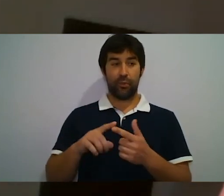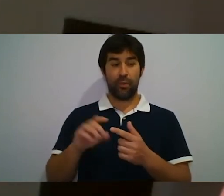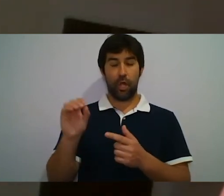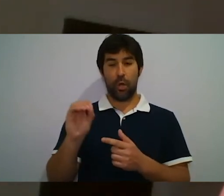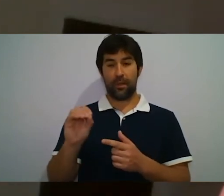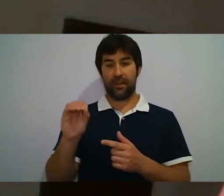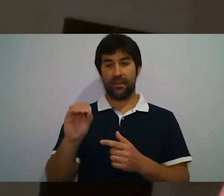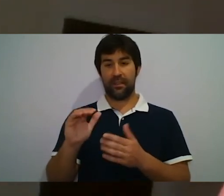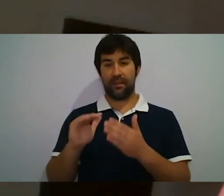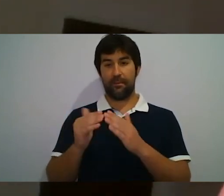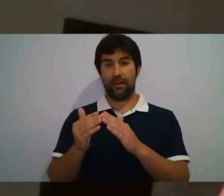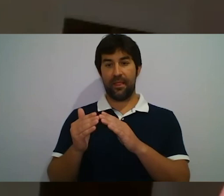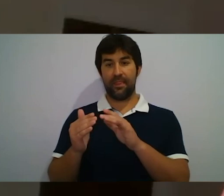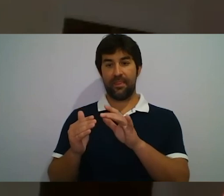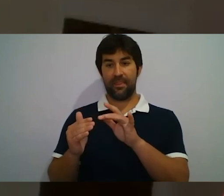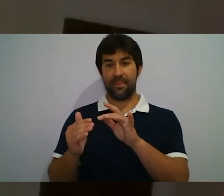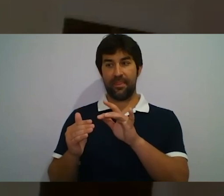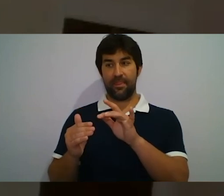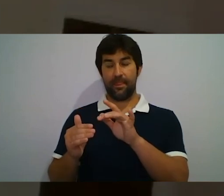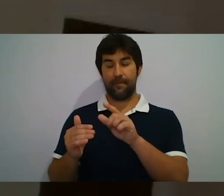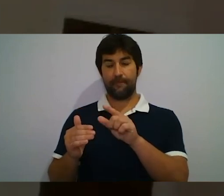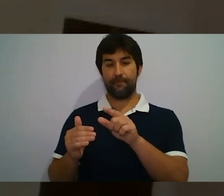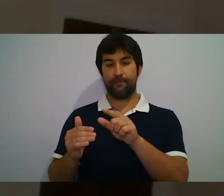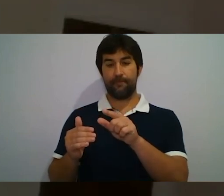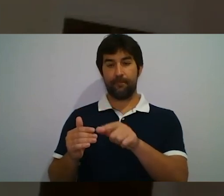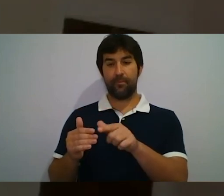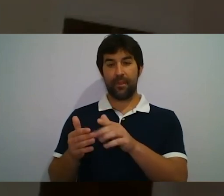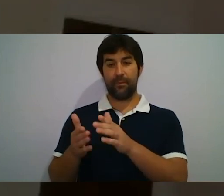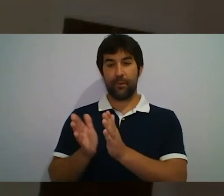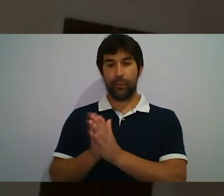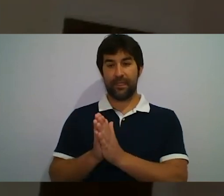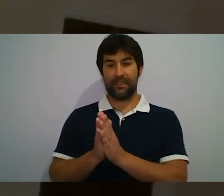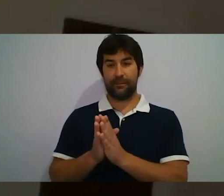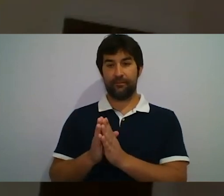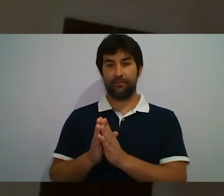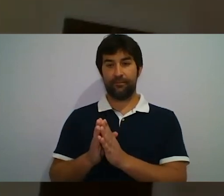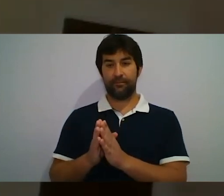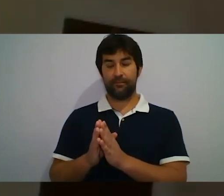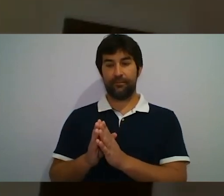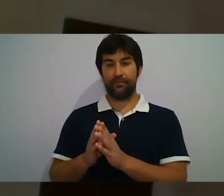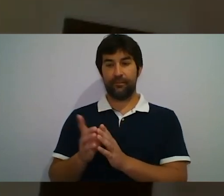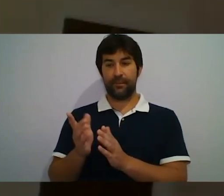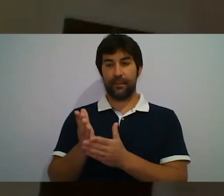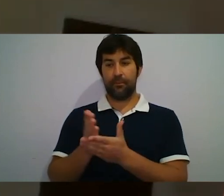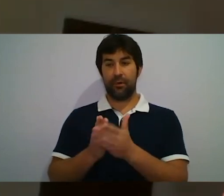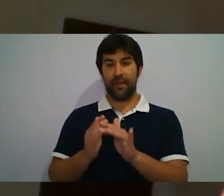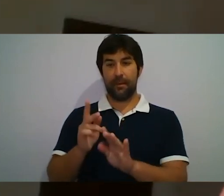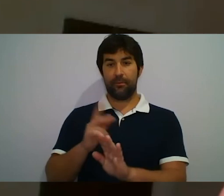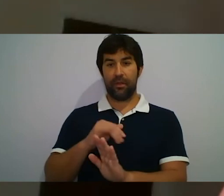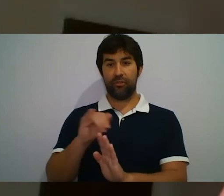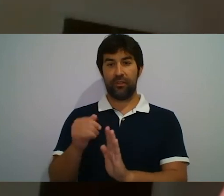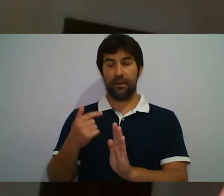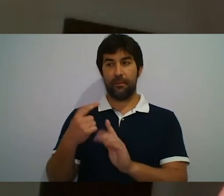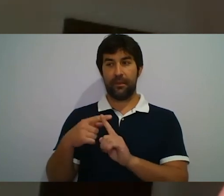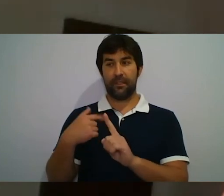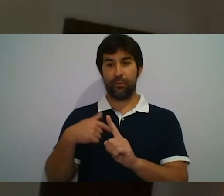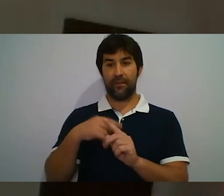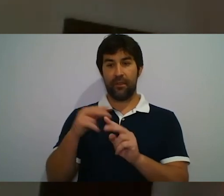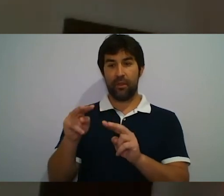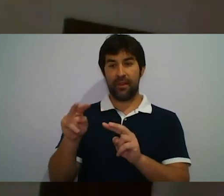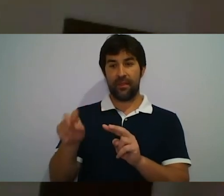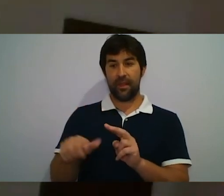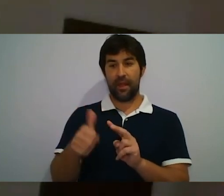projects, including bus rapid transit and the I-579 CAP. There's a lot of stuff that happens in the city of Pittsburgh that may be a county